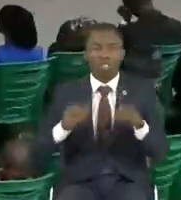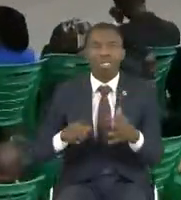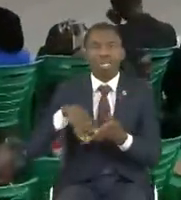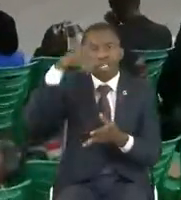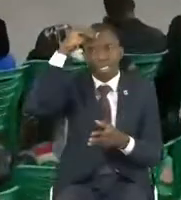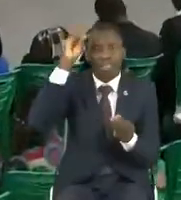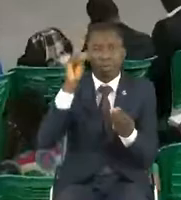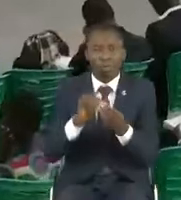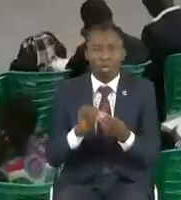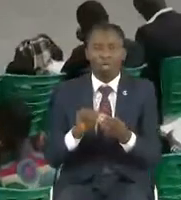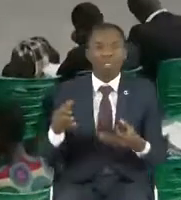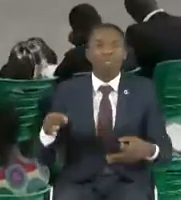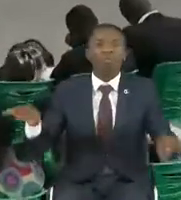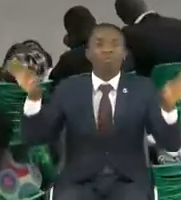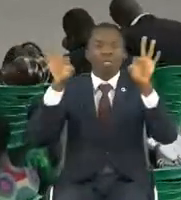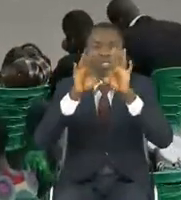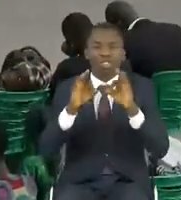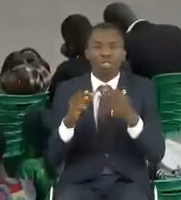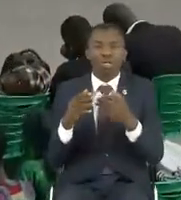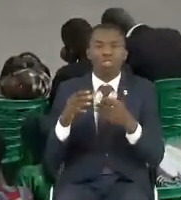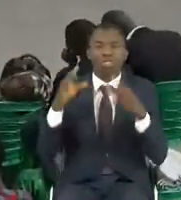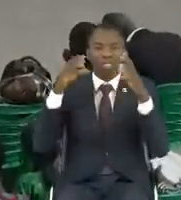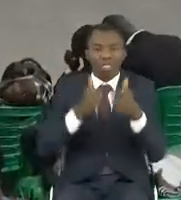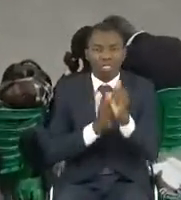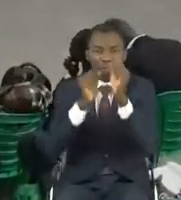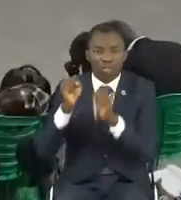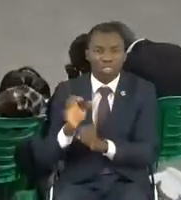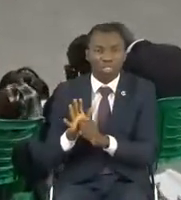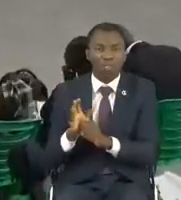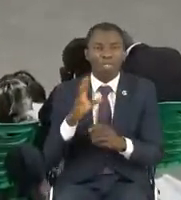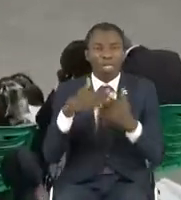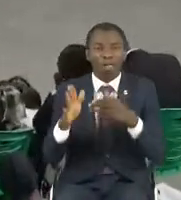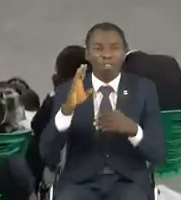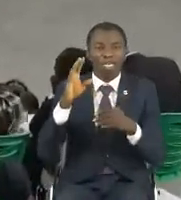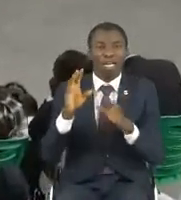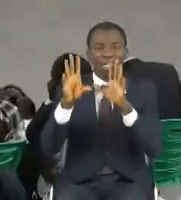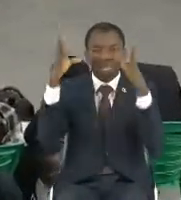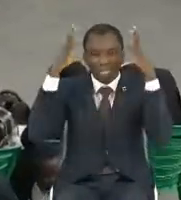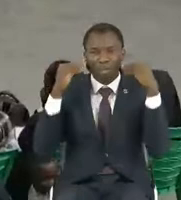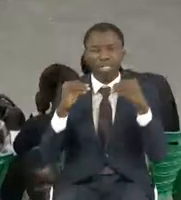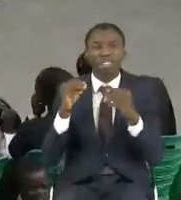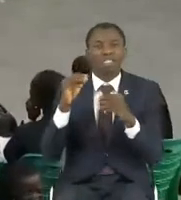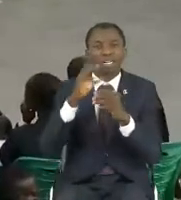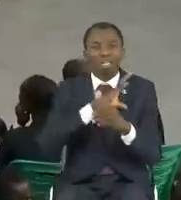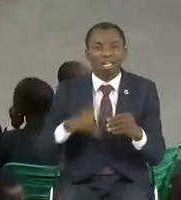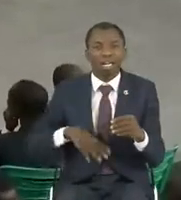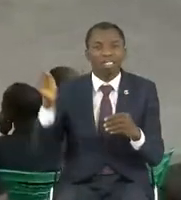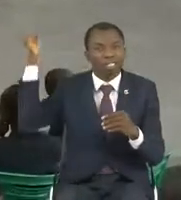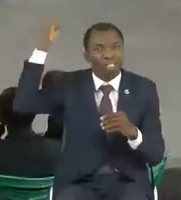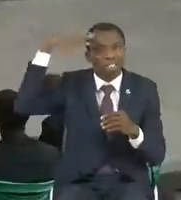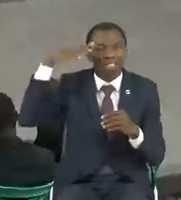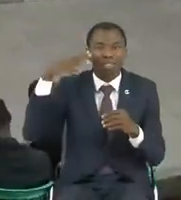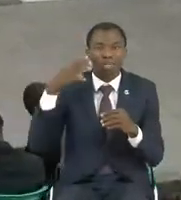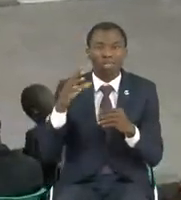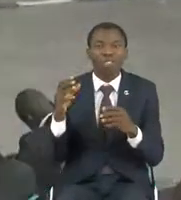discipleship, after experiencing Christ's gracious redemption, we're looking at 3 points